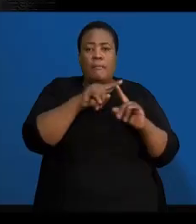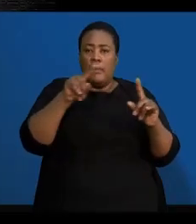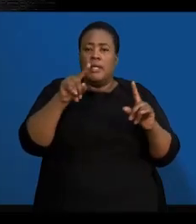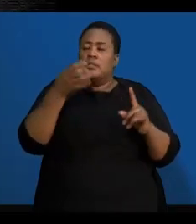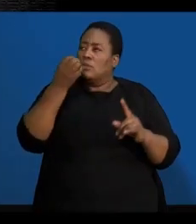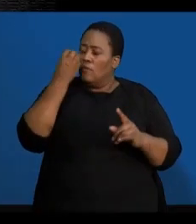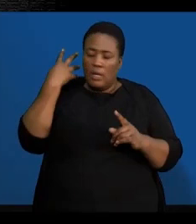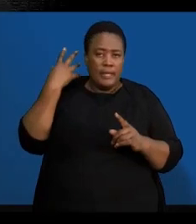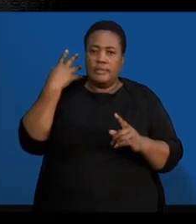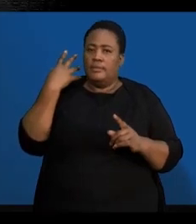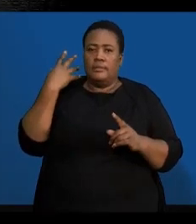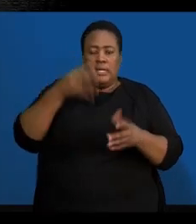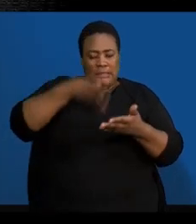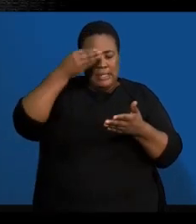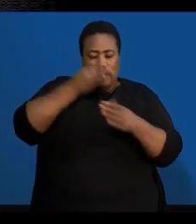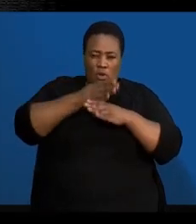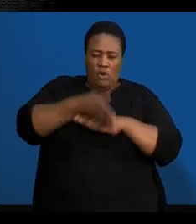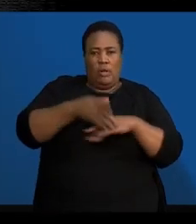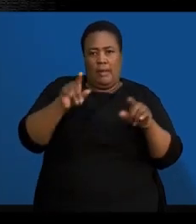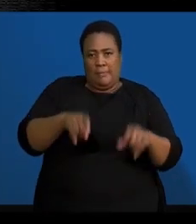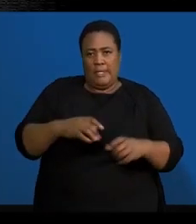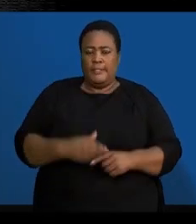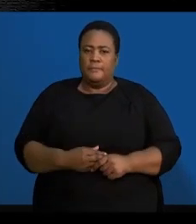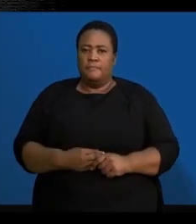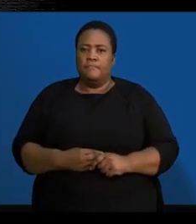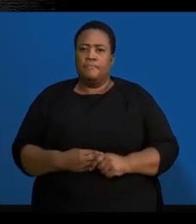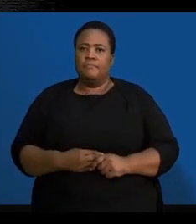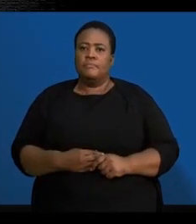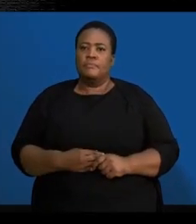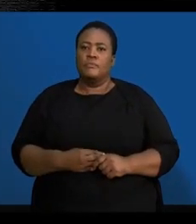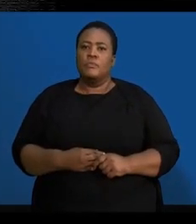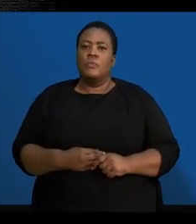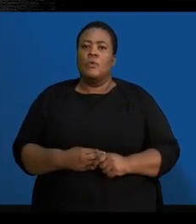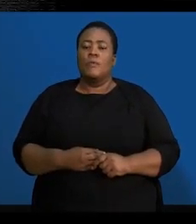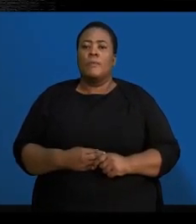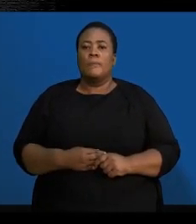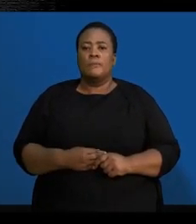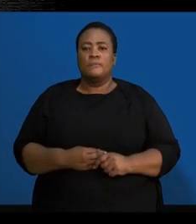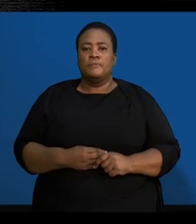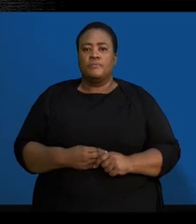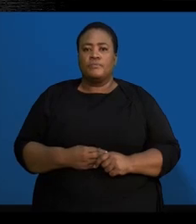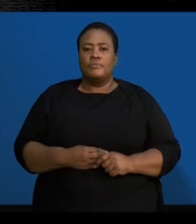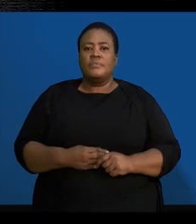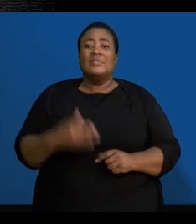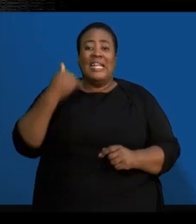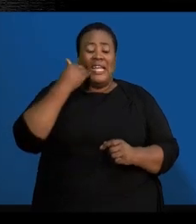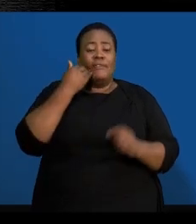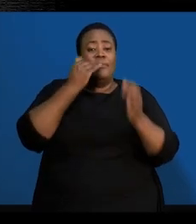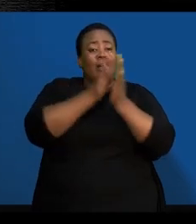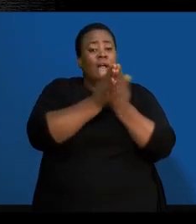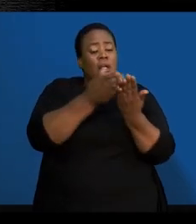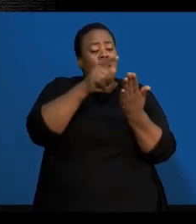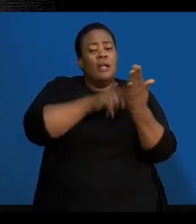Okay, so you apply your knowledge, skills, and insight. You will be disadvantaged by merely rewriting the sources